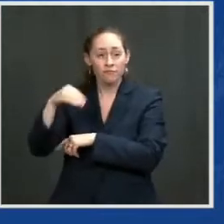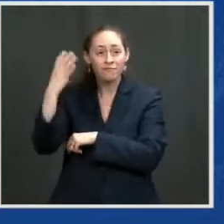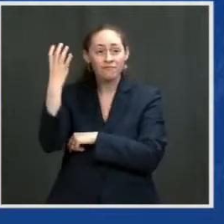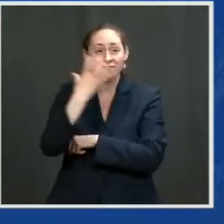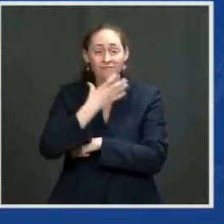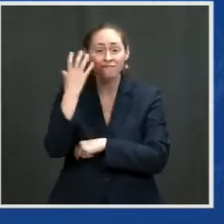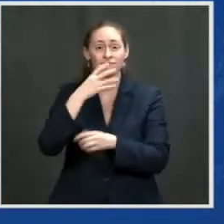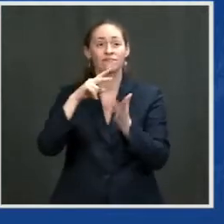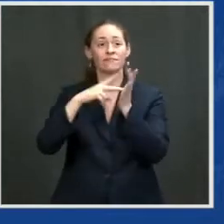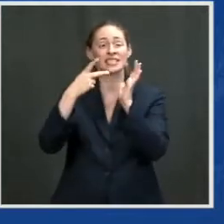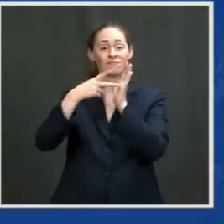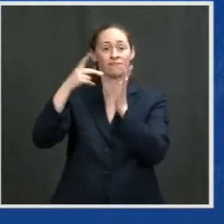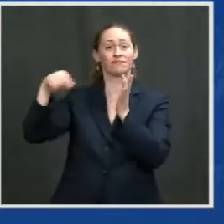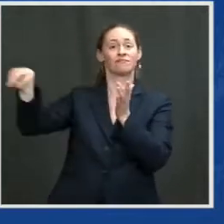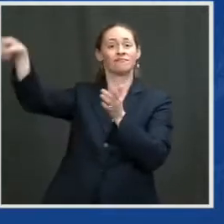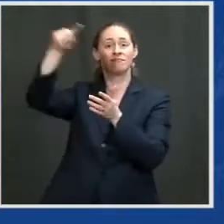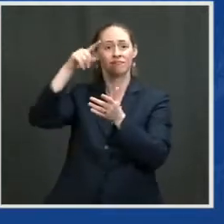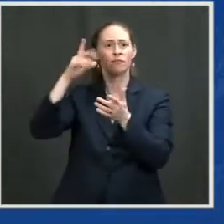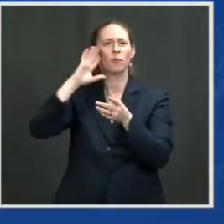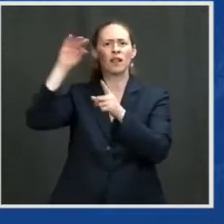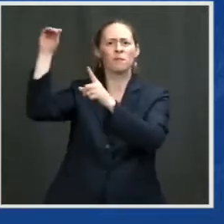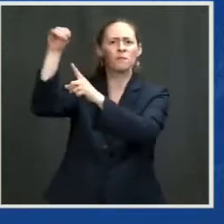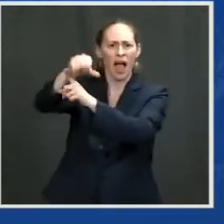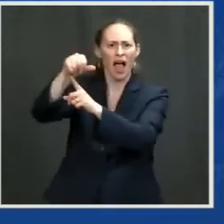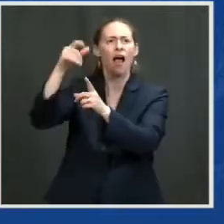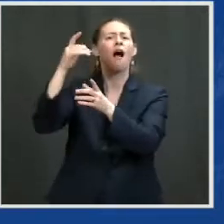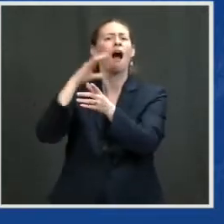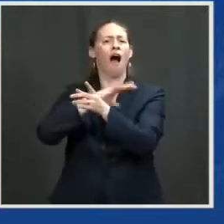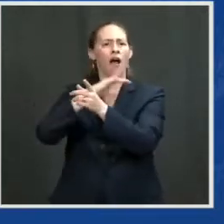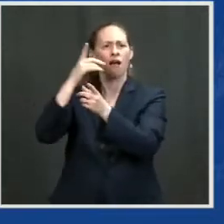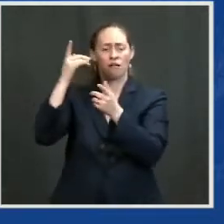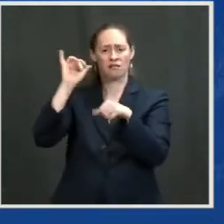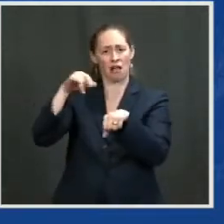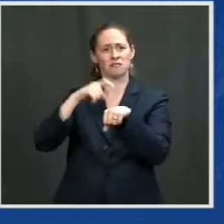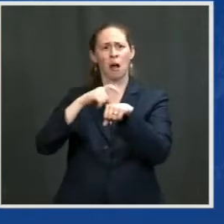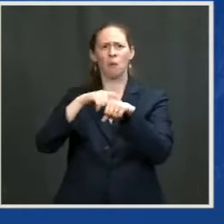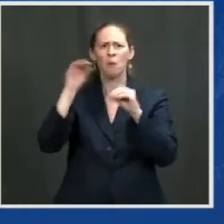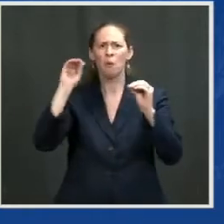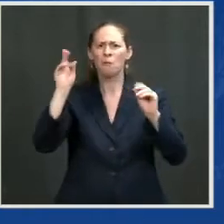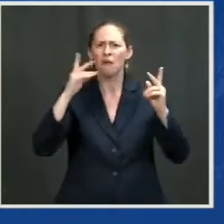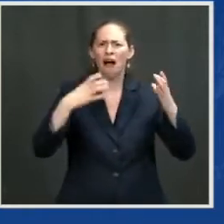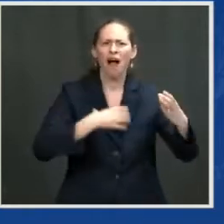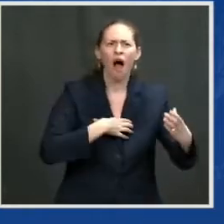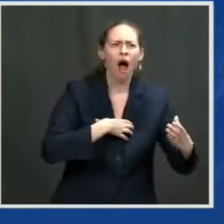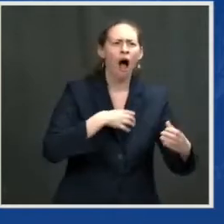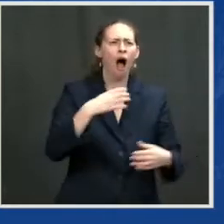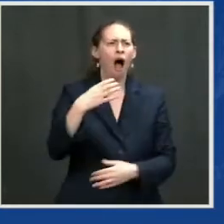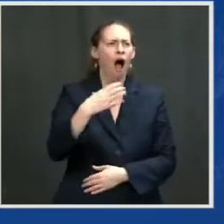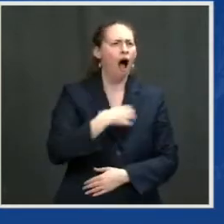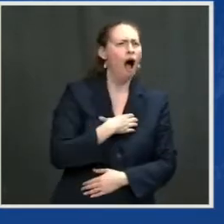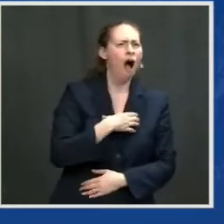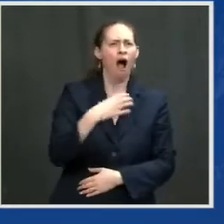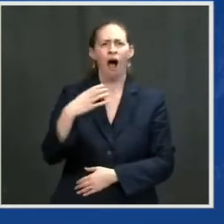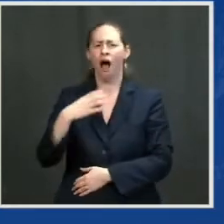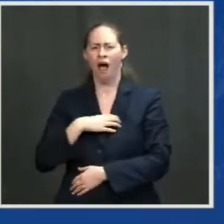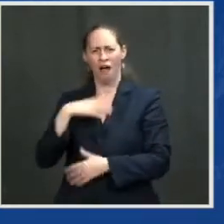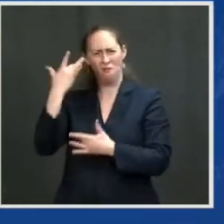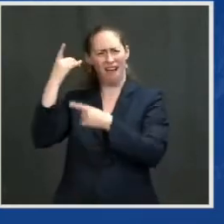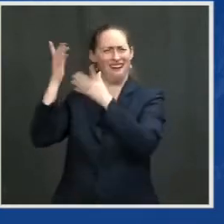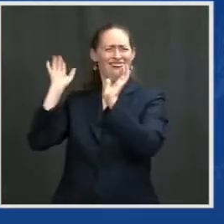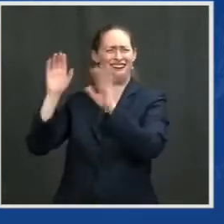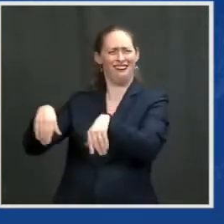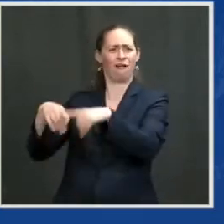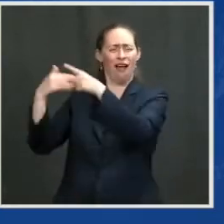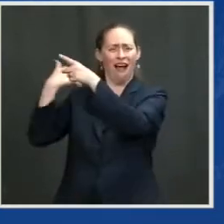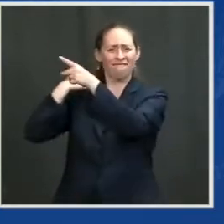year. No one's hurt. Someone making that money is still going to have 2 homes or a jet plane, or these are mostly millionaires. They're not going to be hurt a